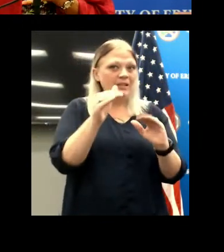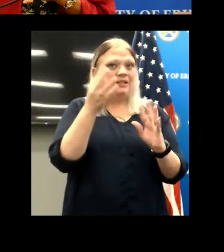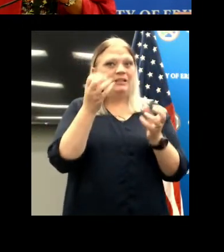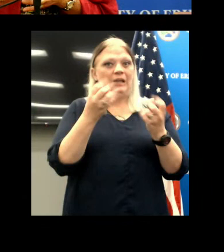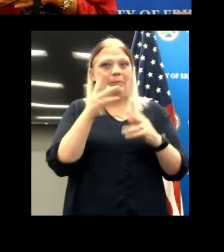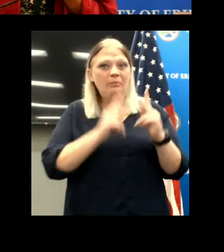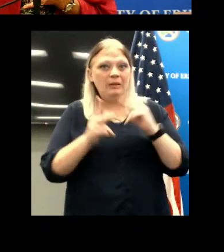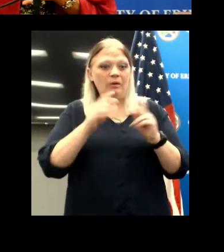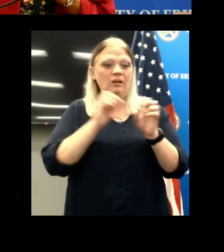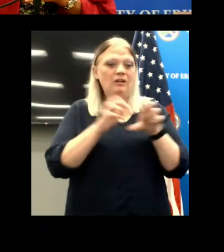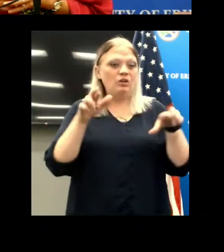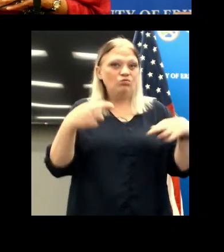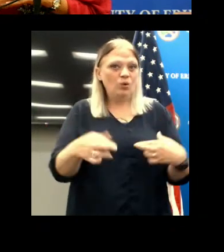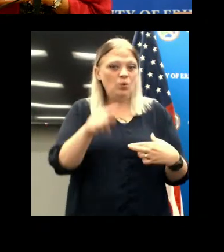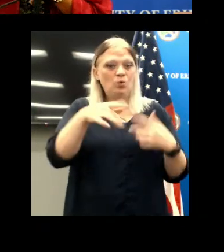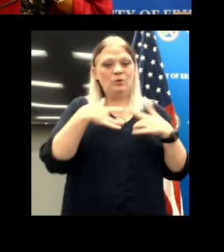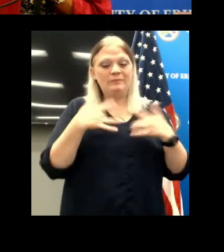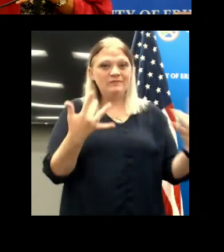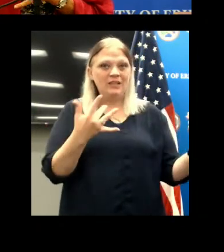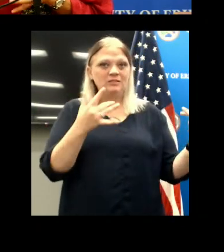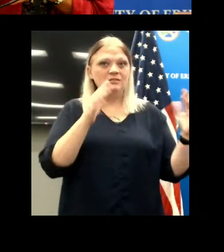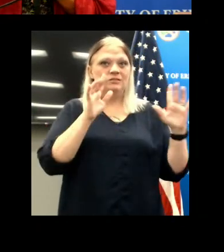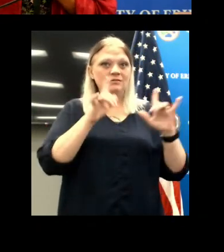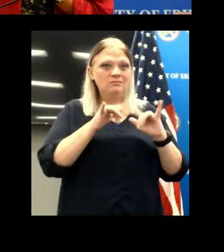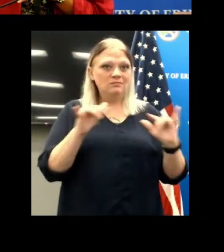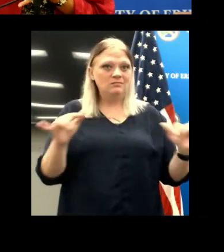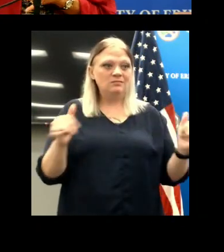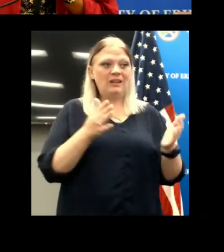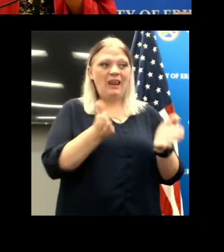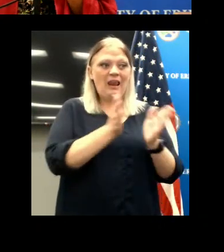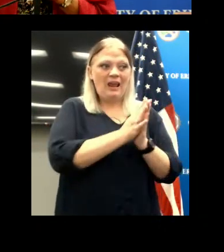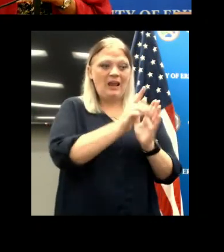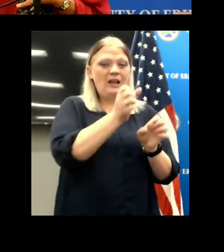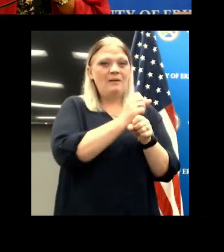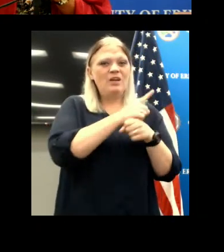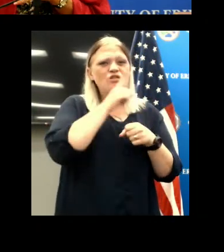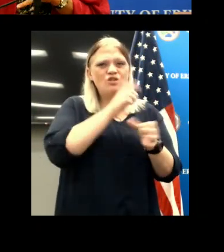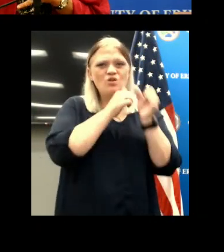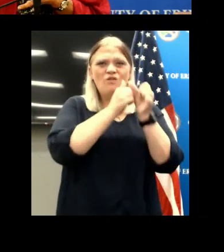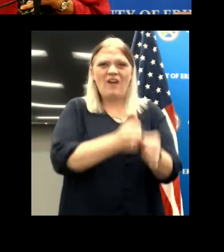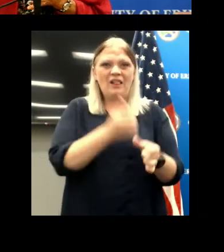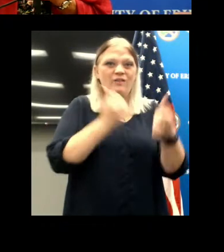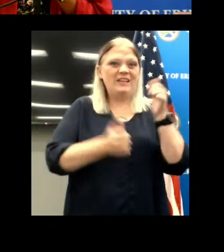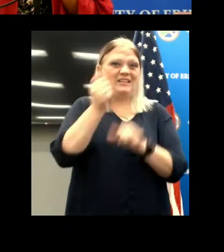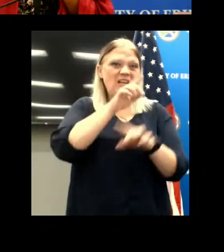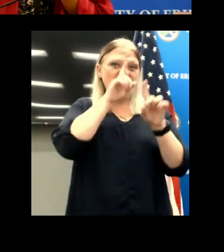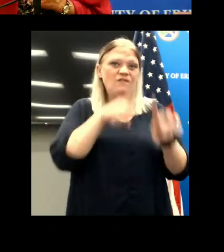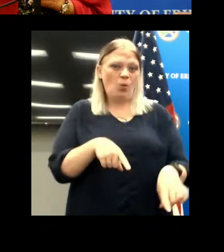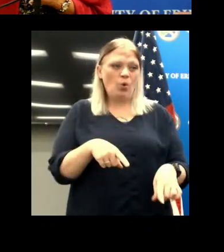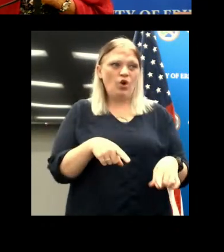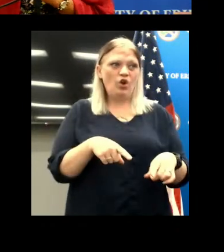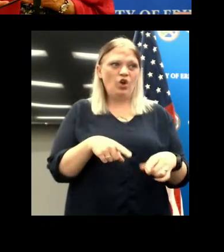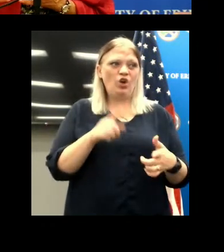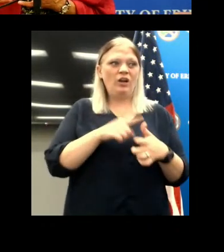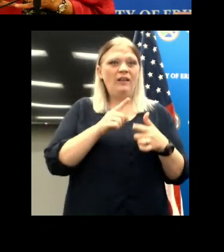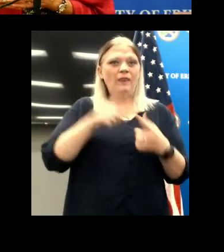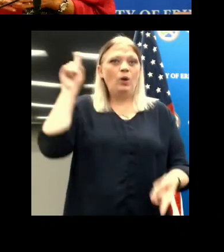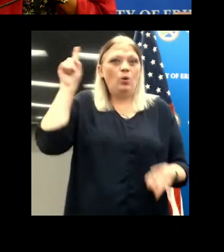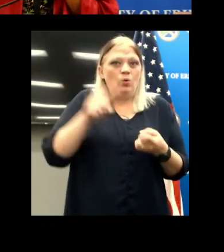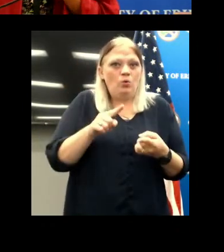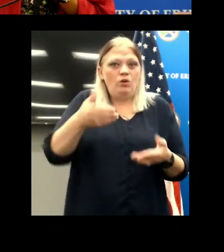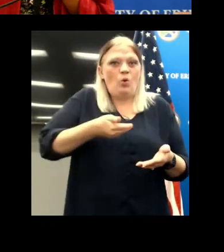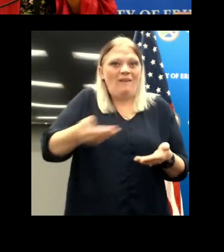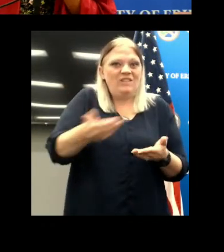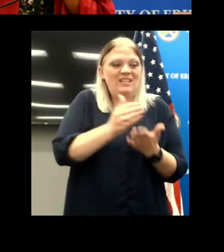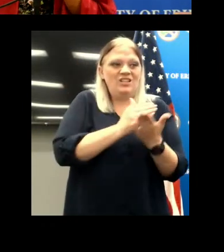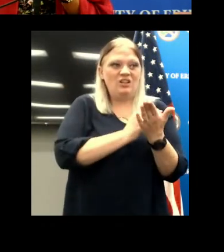in the room at these events, and asking them to make sure that they comply with the executive orders and cut down the invitation list,